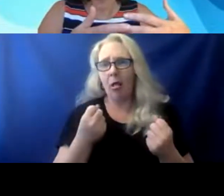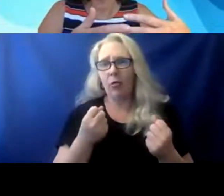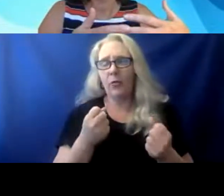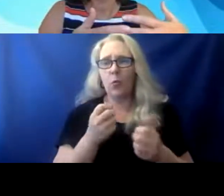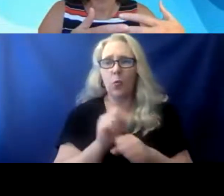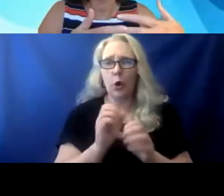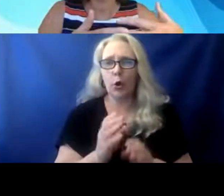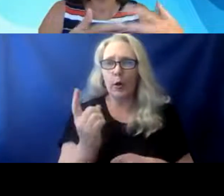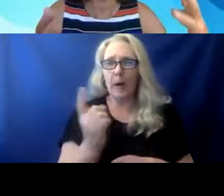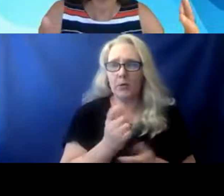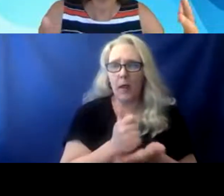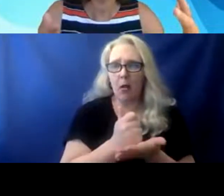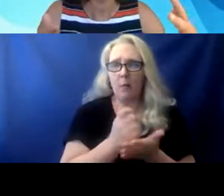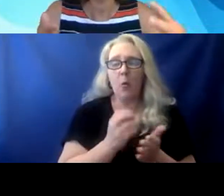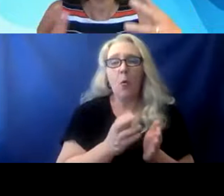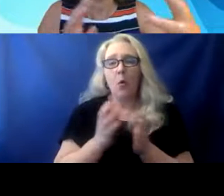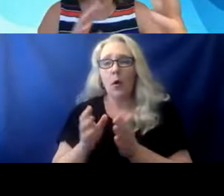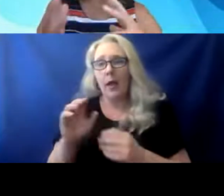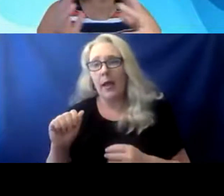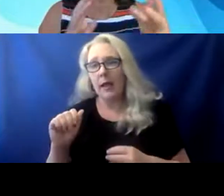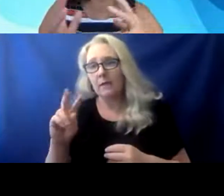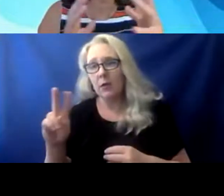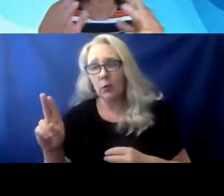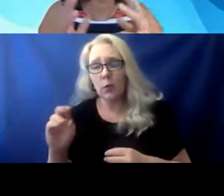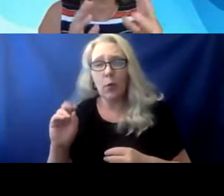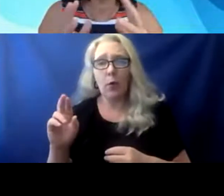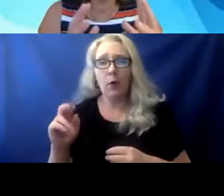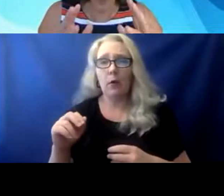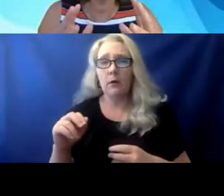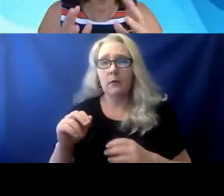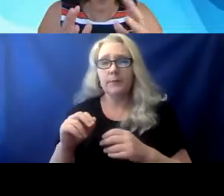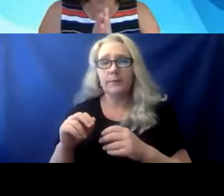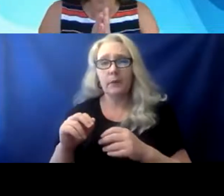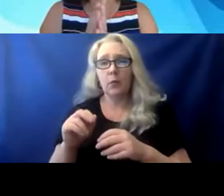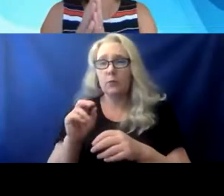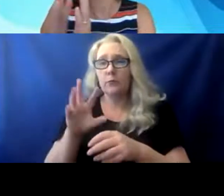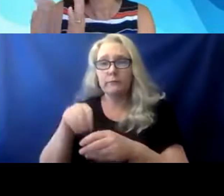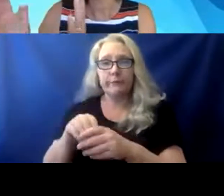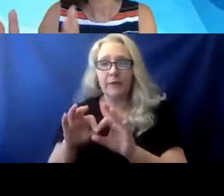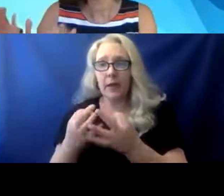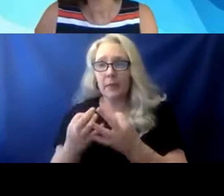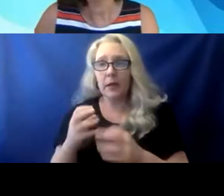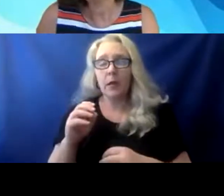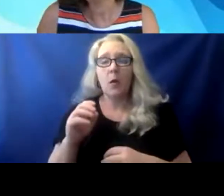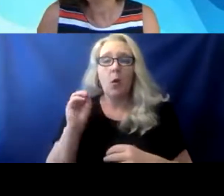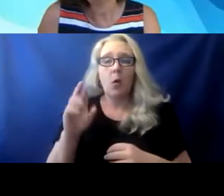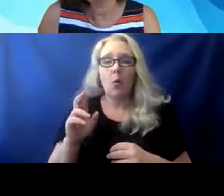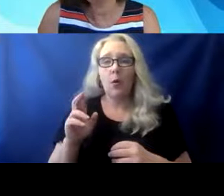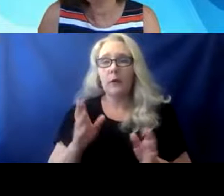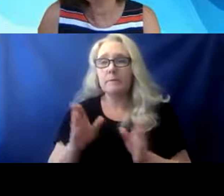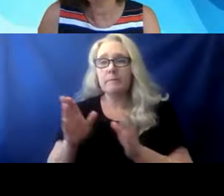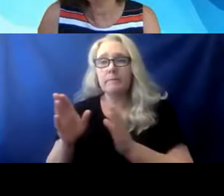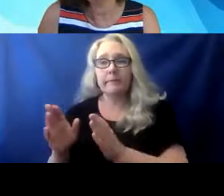to a ADU with a family member or a worker in a unit, to living in